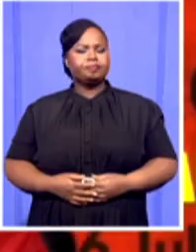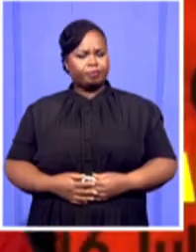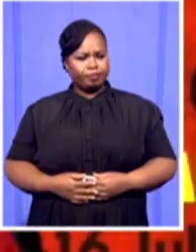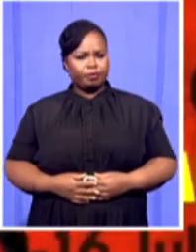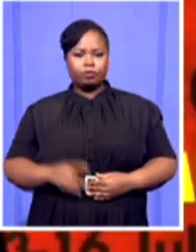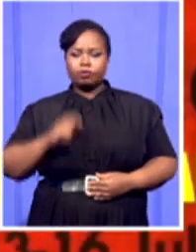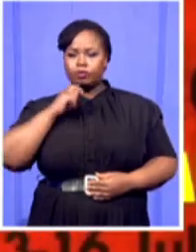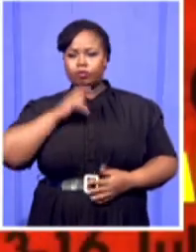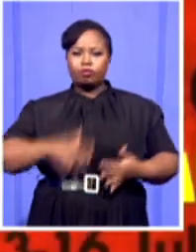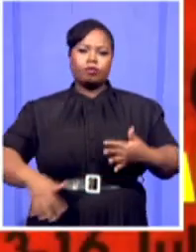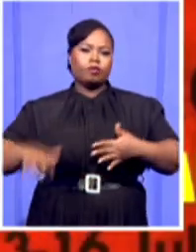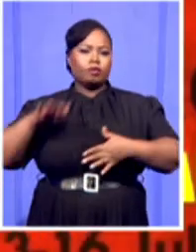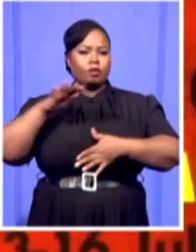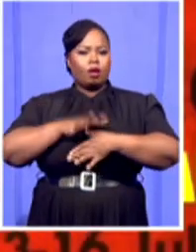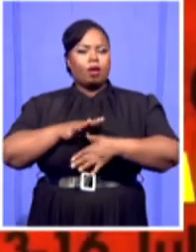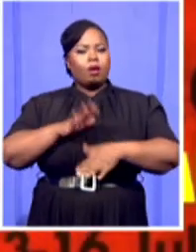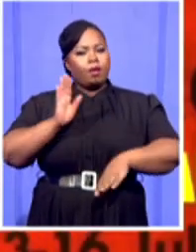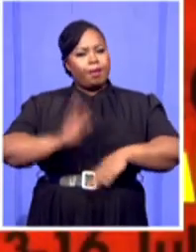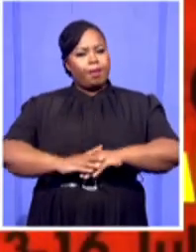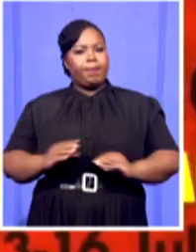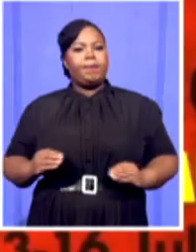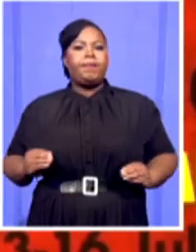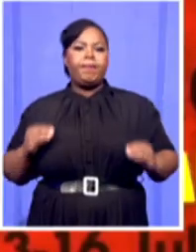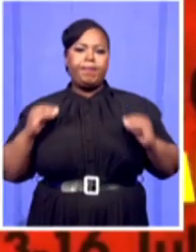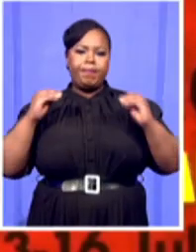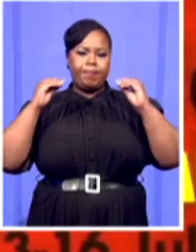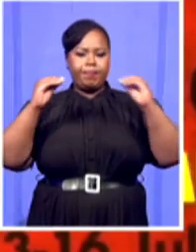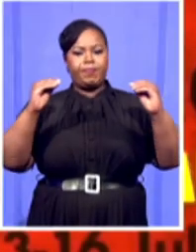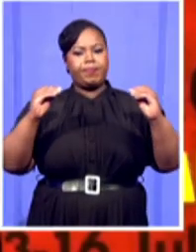the center of advancing